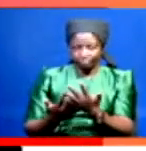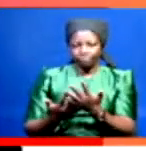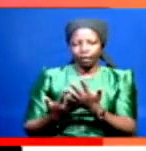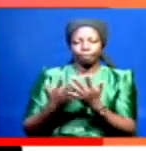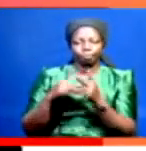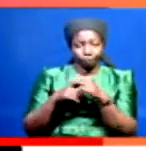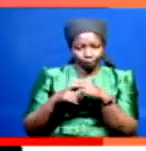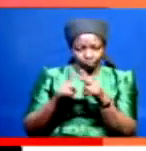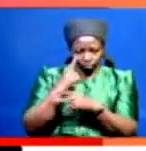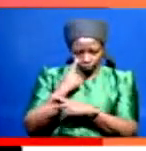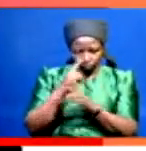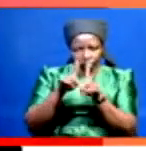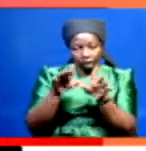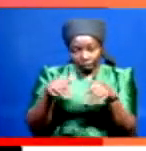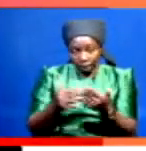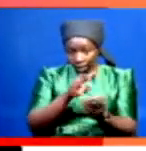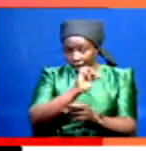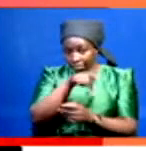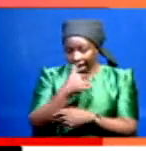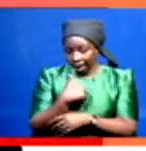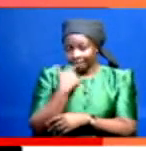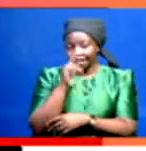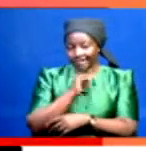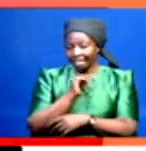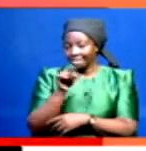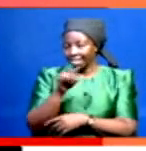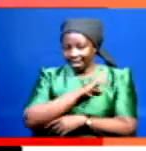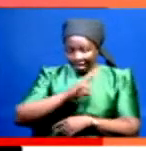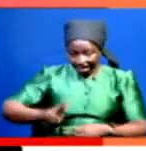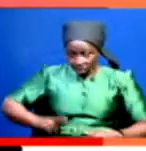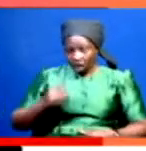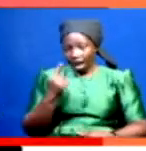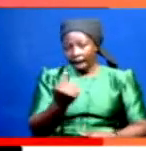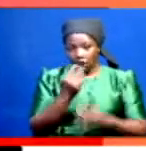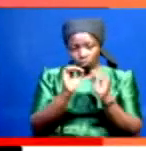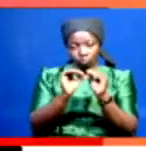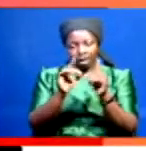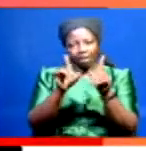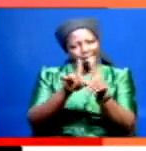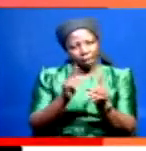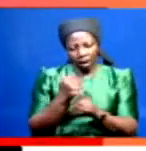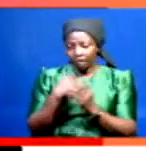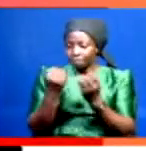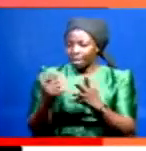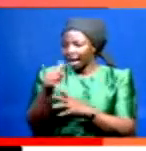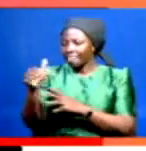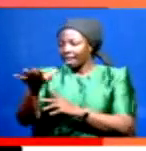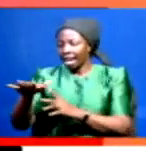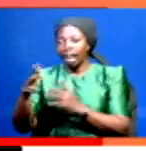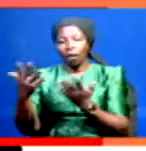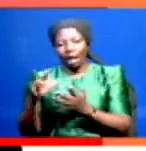as Mheshimiwa has said here, not just religion matters. We have many areas where things like this